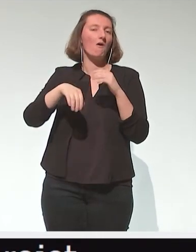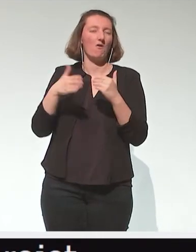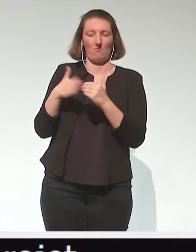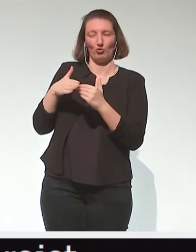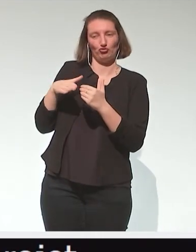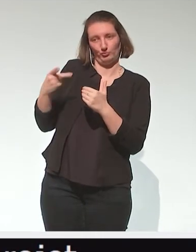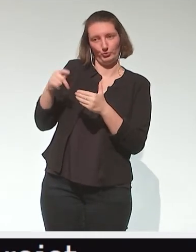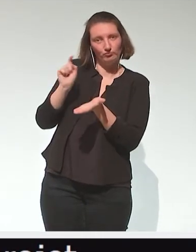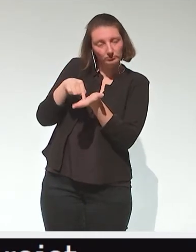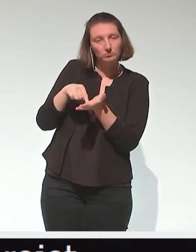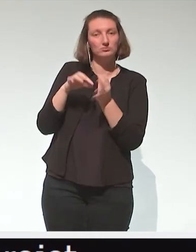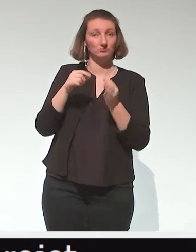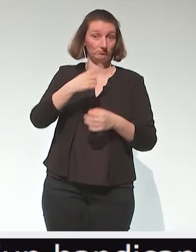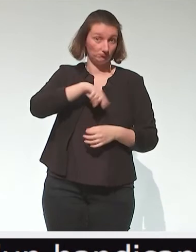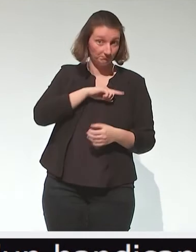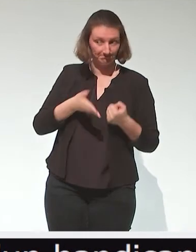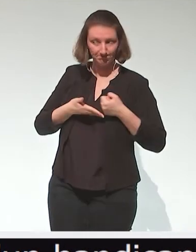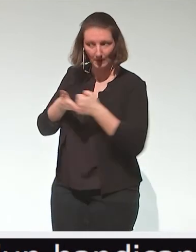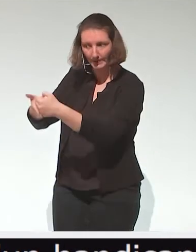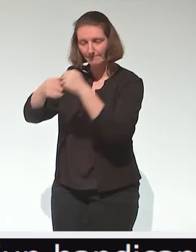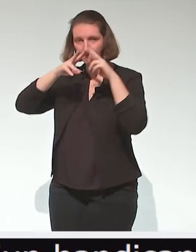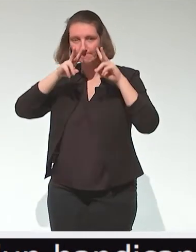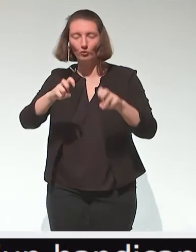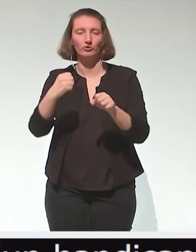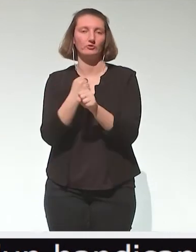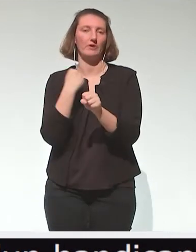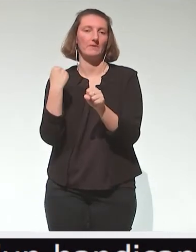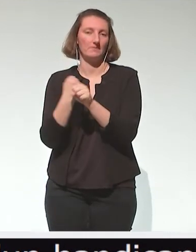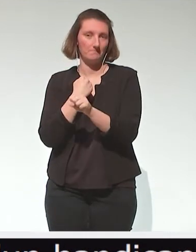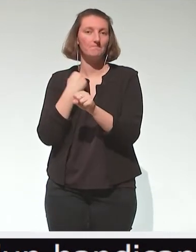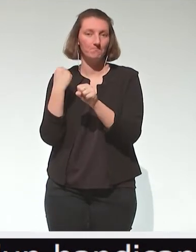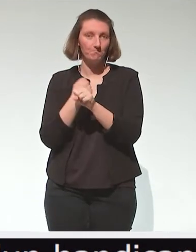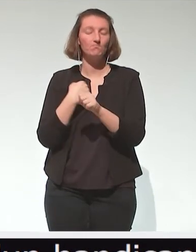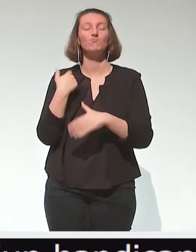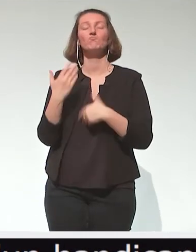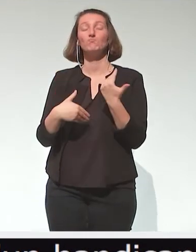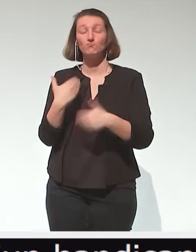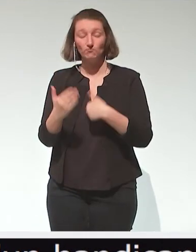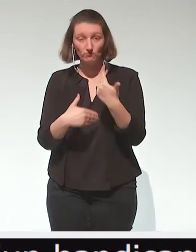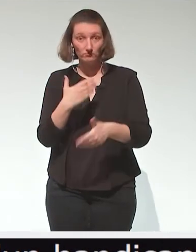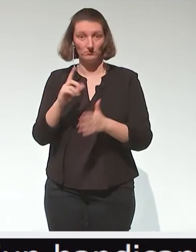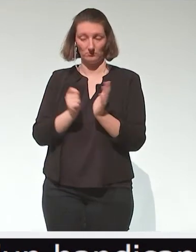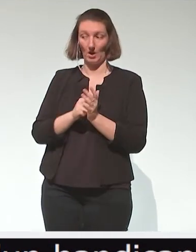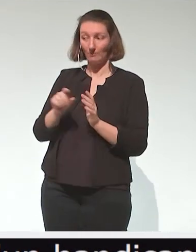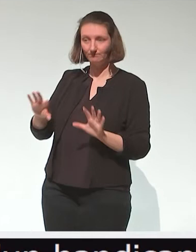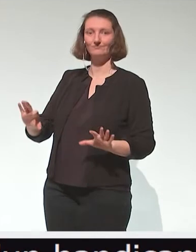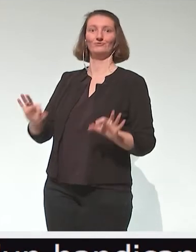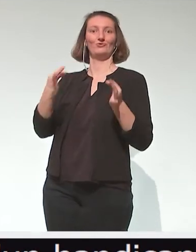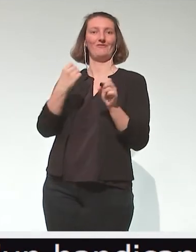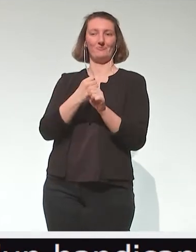them, and if we find a job and they get hired, they